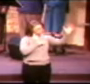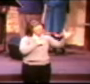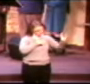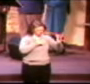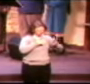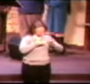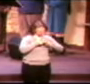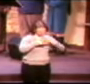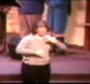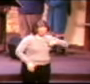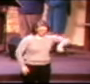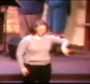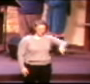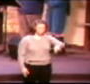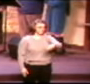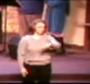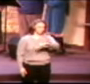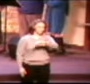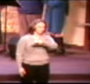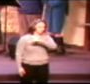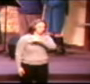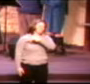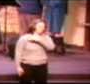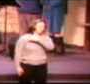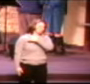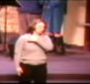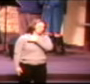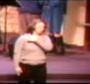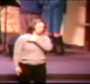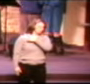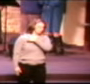hand fall on